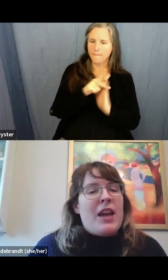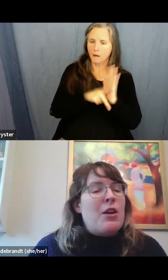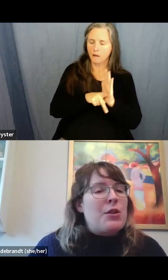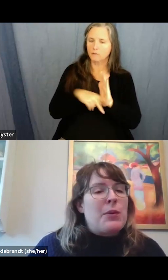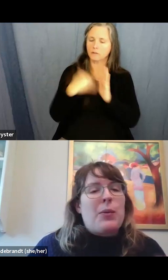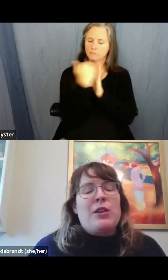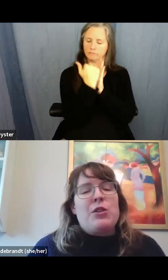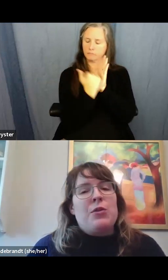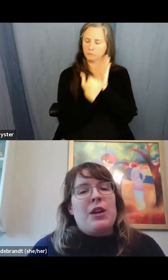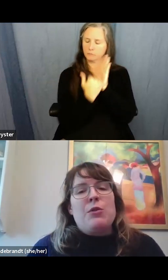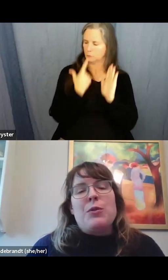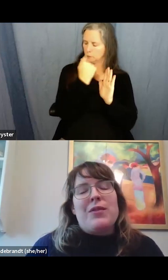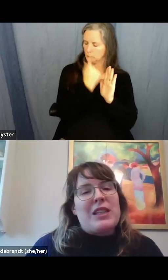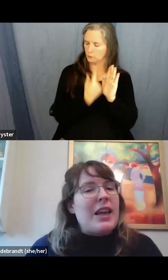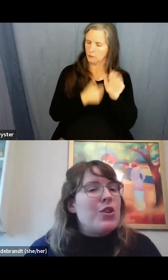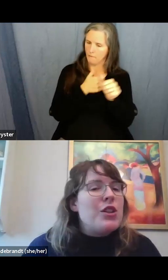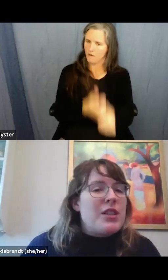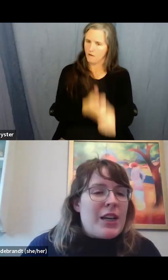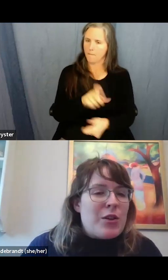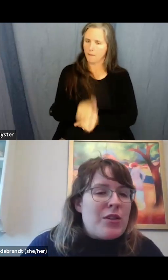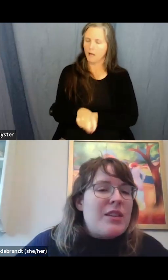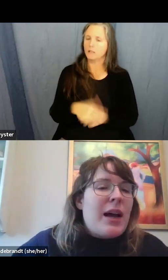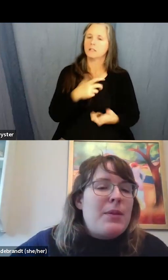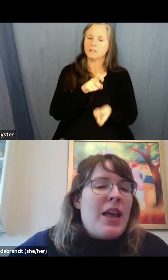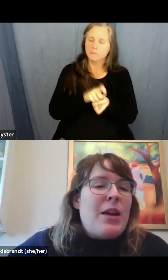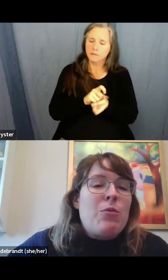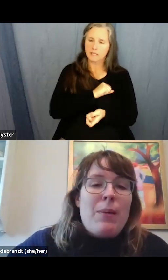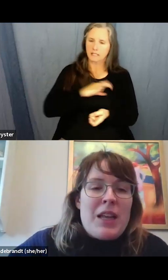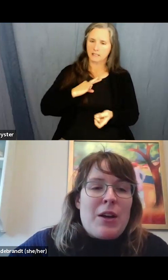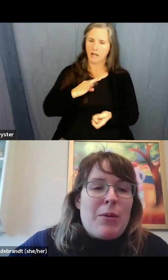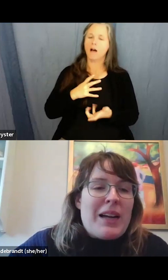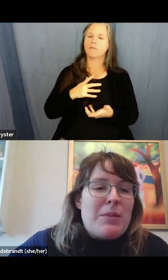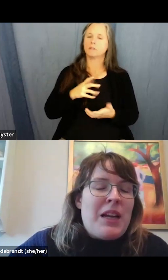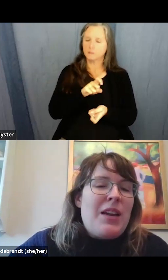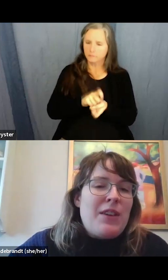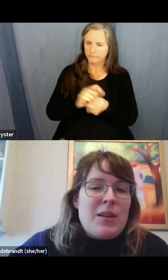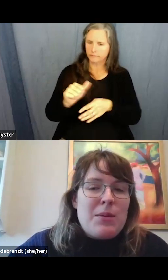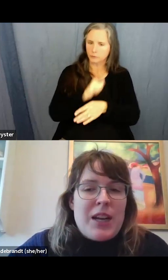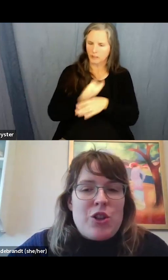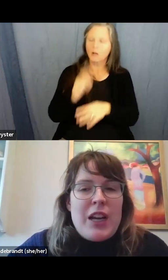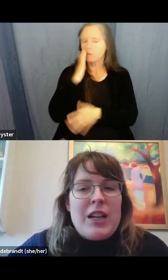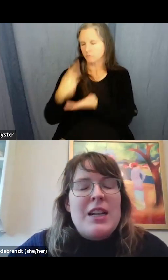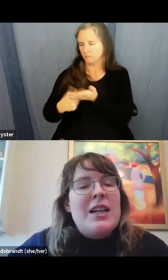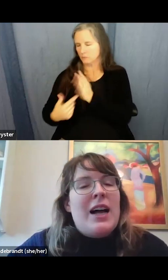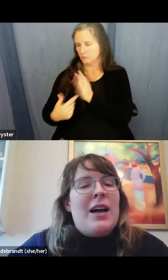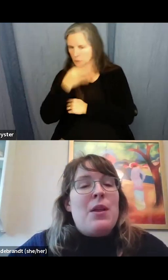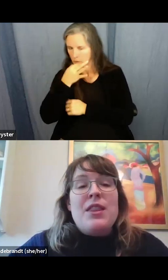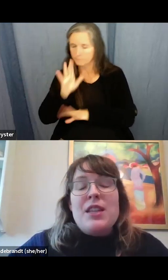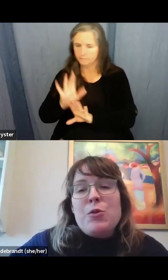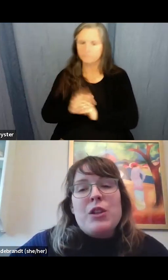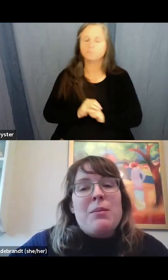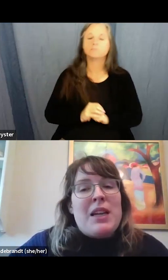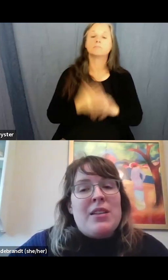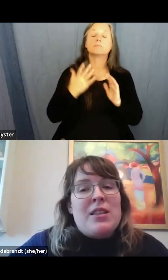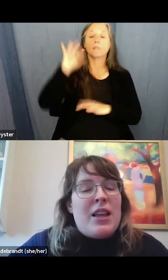If they're also required to, do investigations, take certain steps, and then remedy the harassment if it's substantiated.